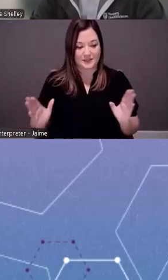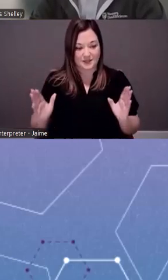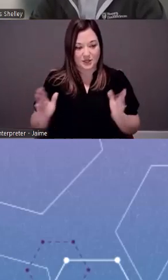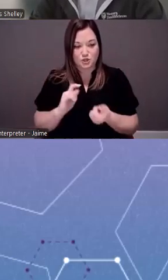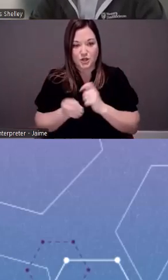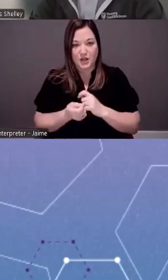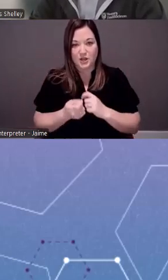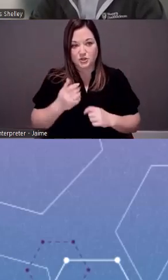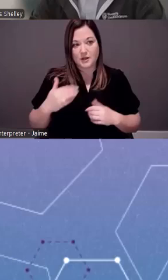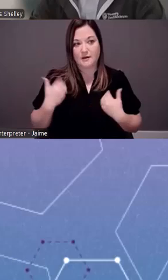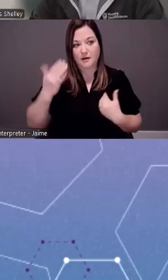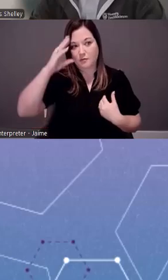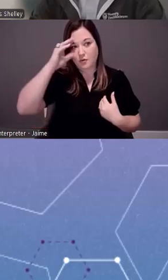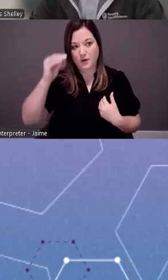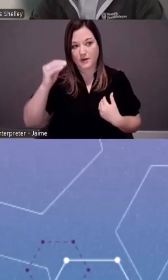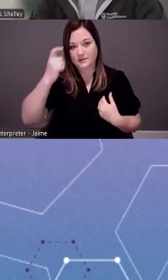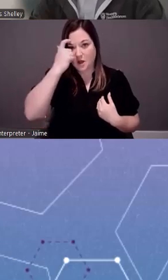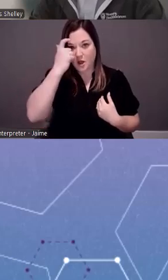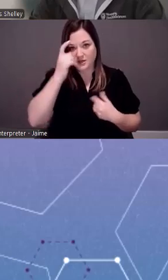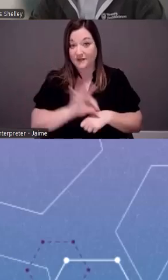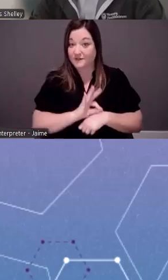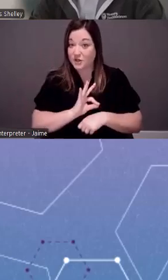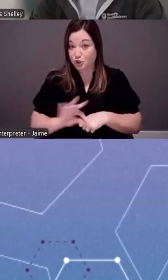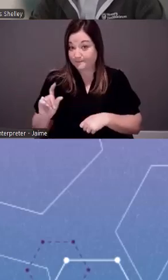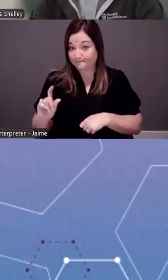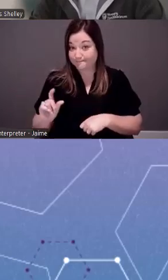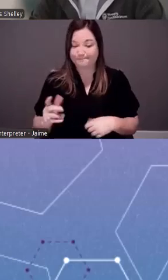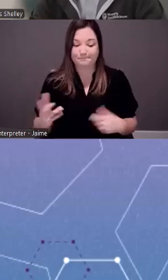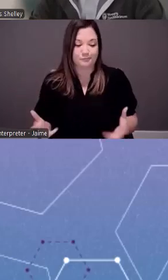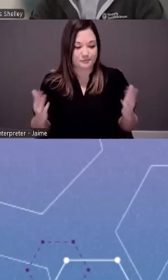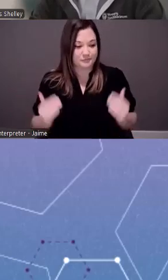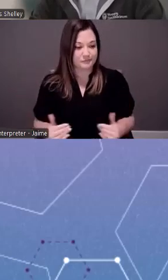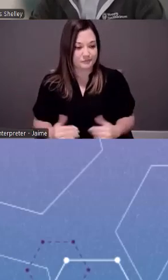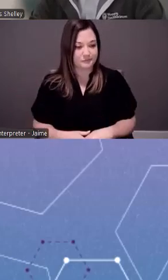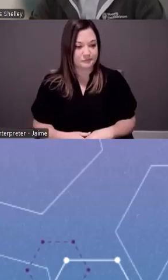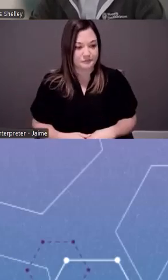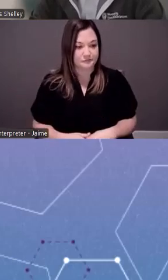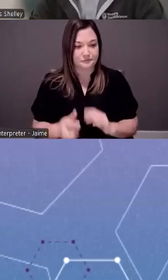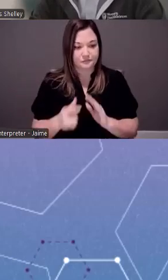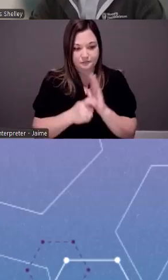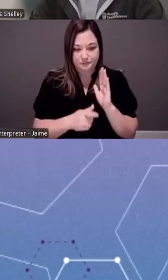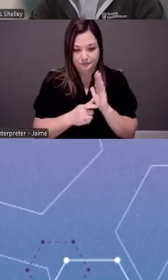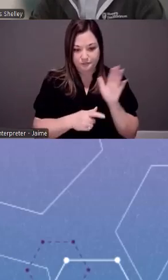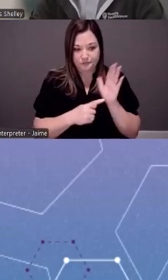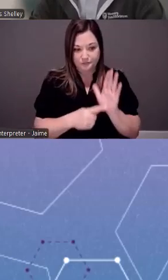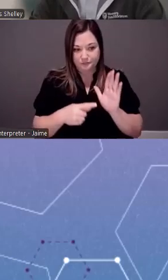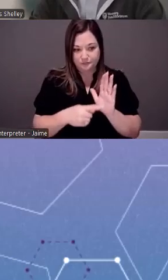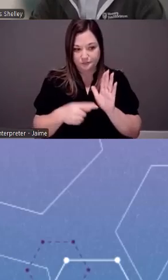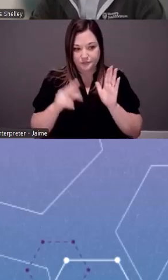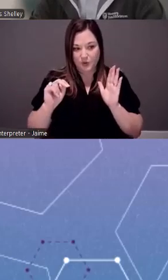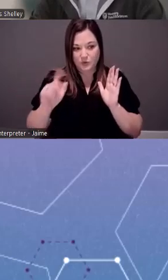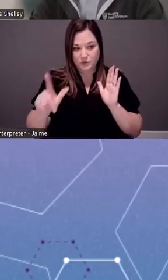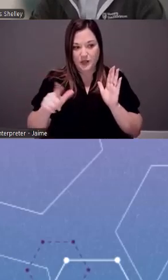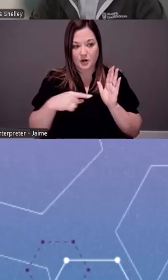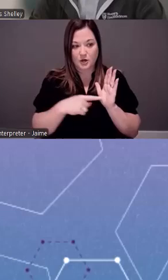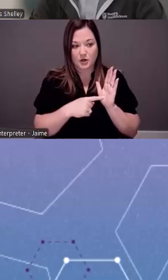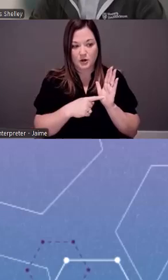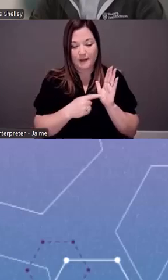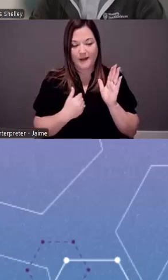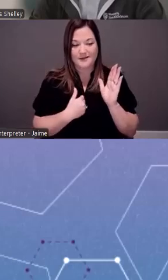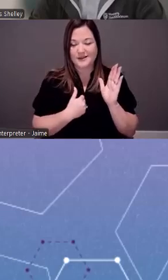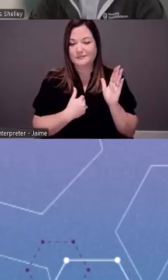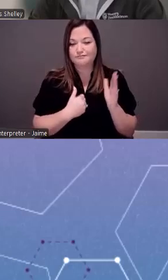Then each article that has been showcased in this newsletter receives a kind of